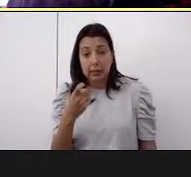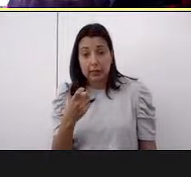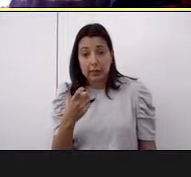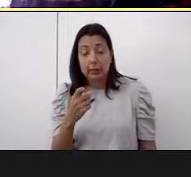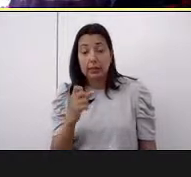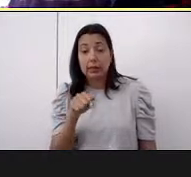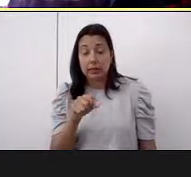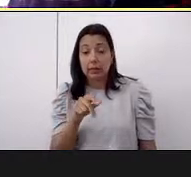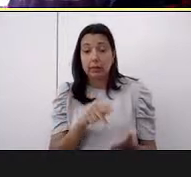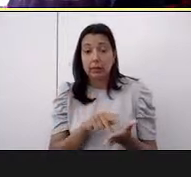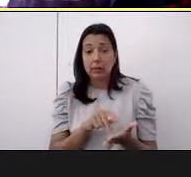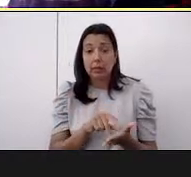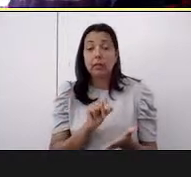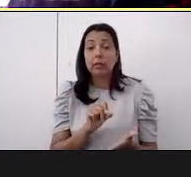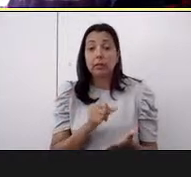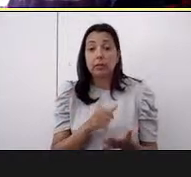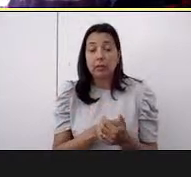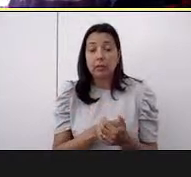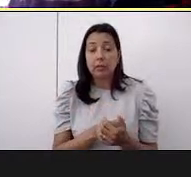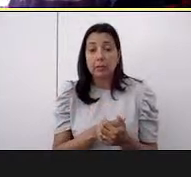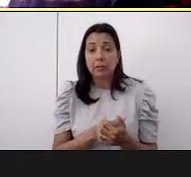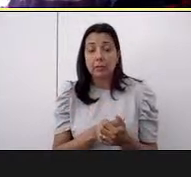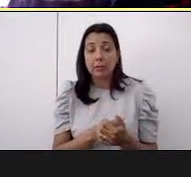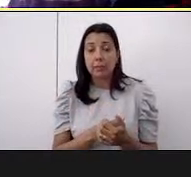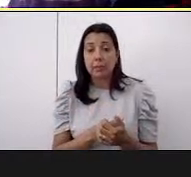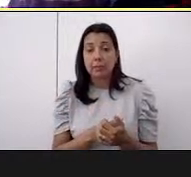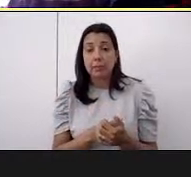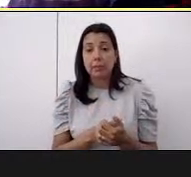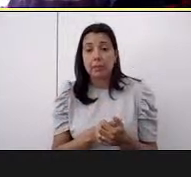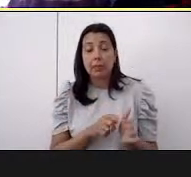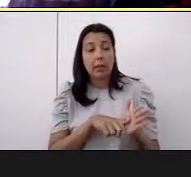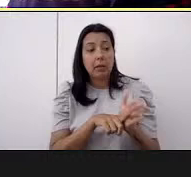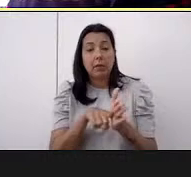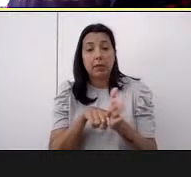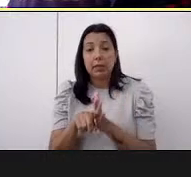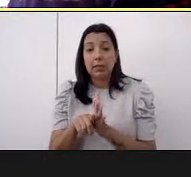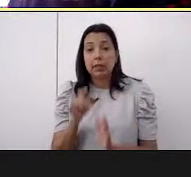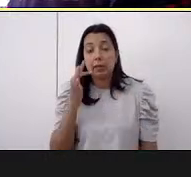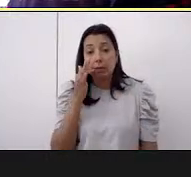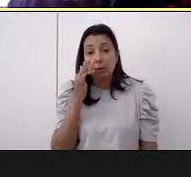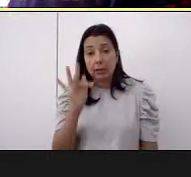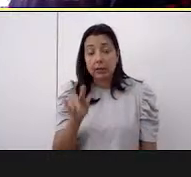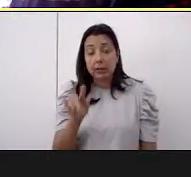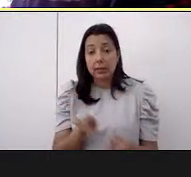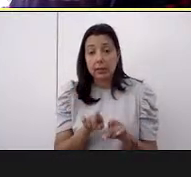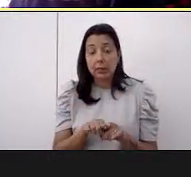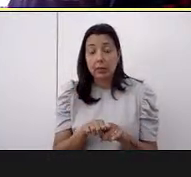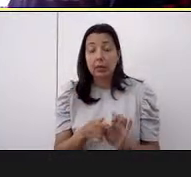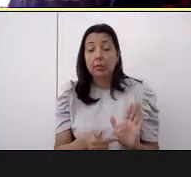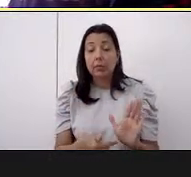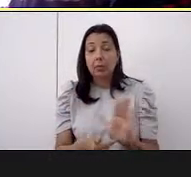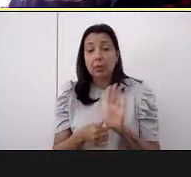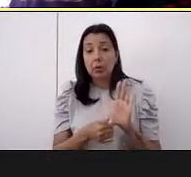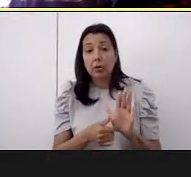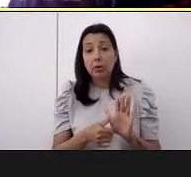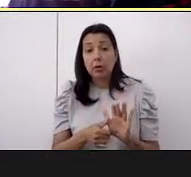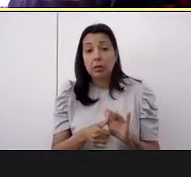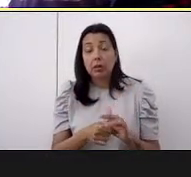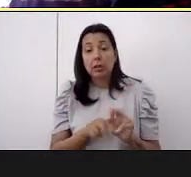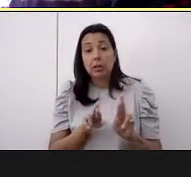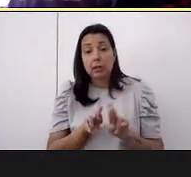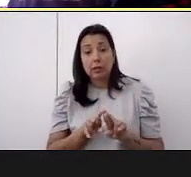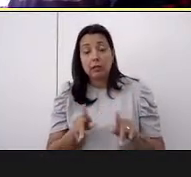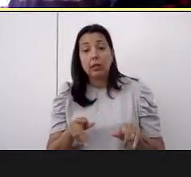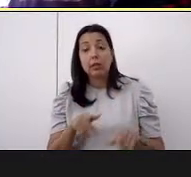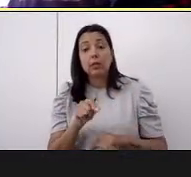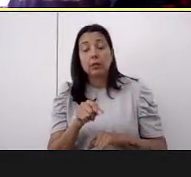This French research shows that disparities in local legal practices can